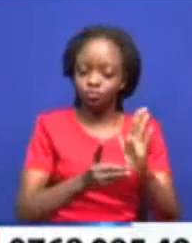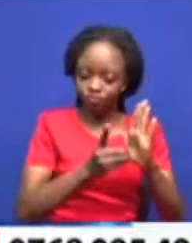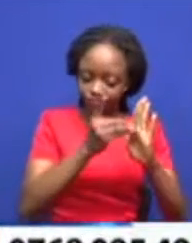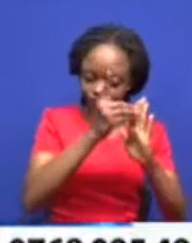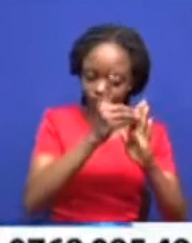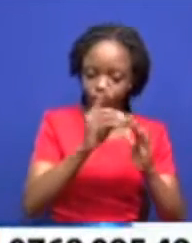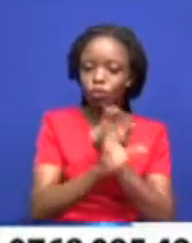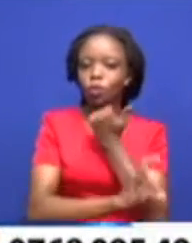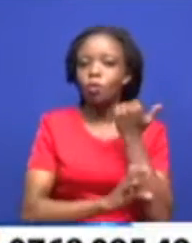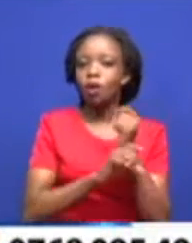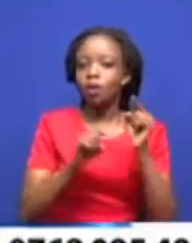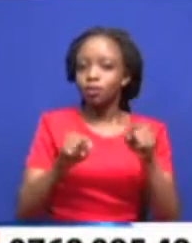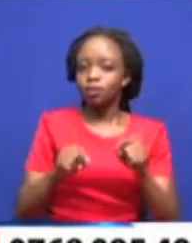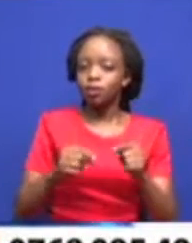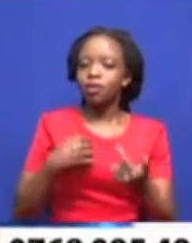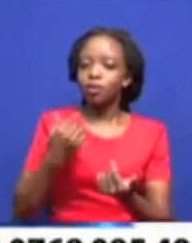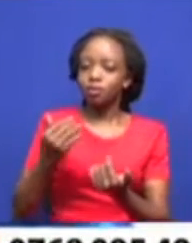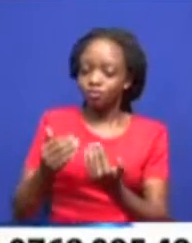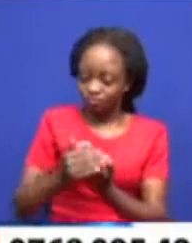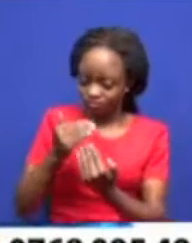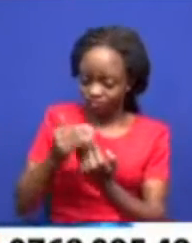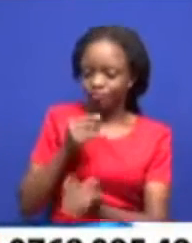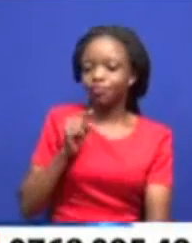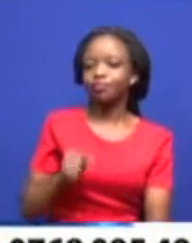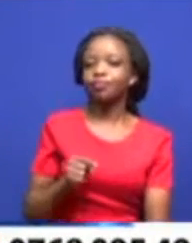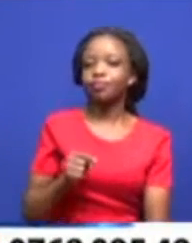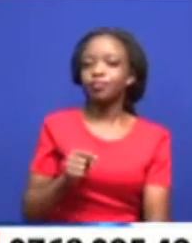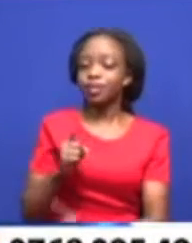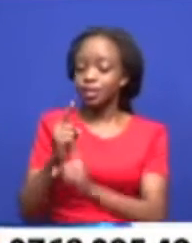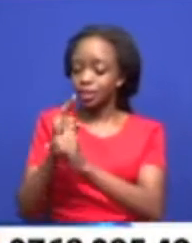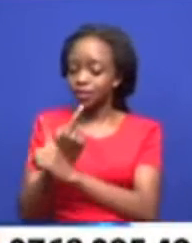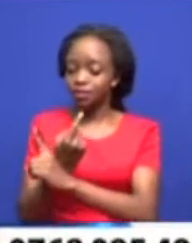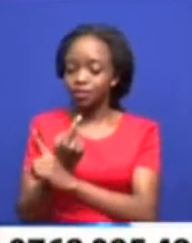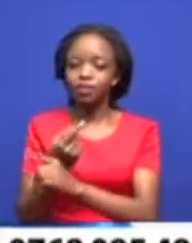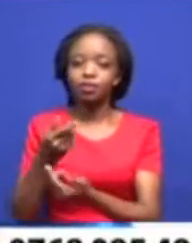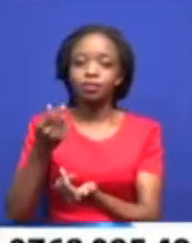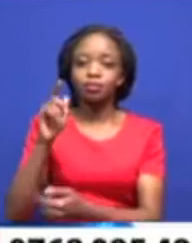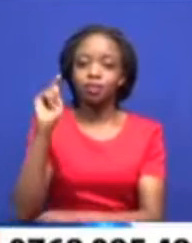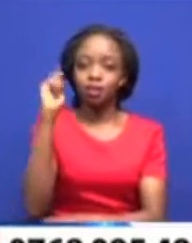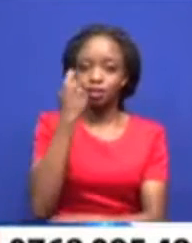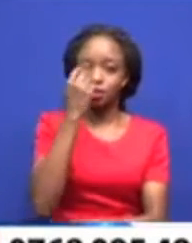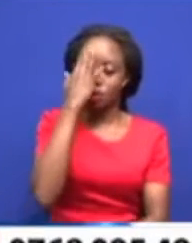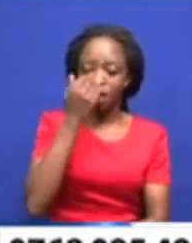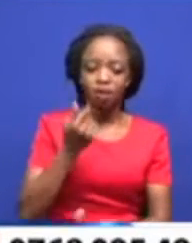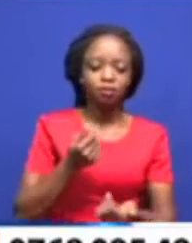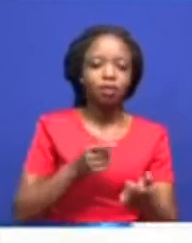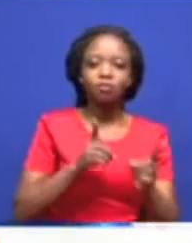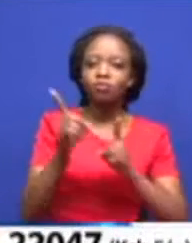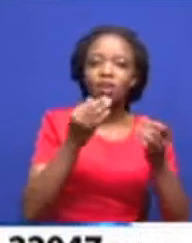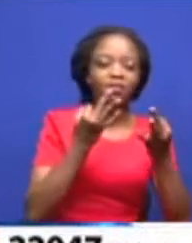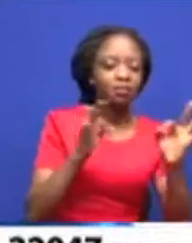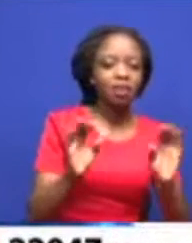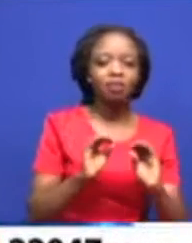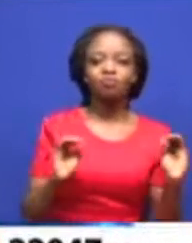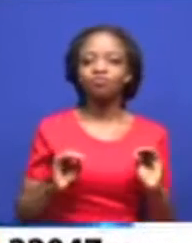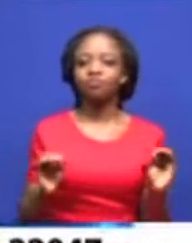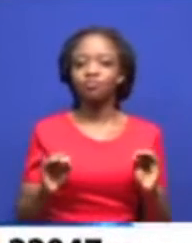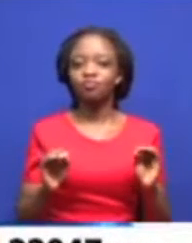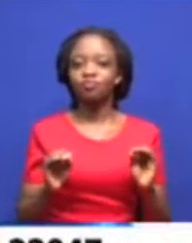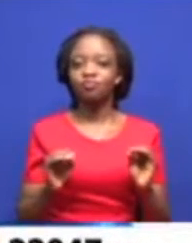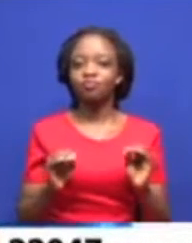those countries that hosted them. So, but it's a different case in Kenya. You are not allowed to move. You are not allowed to do things. You've